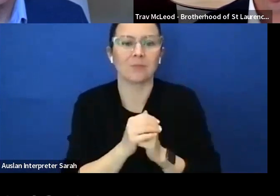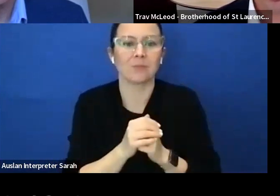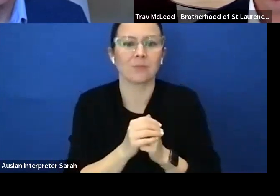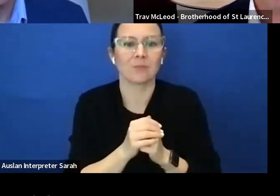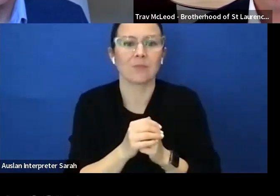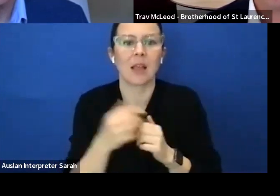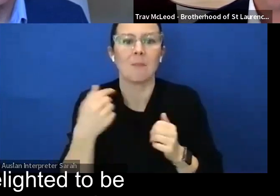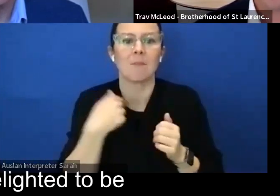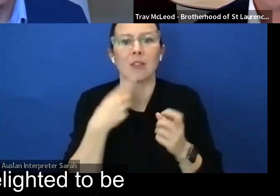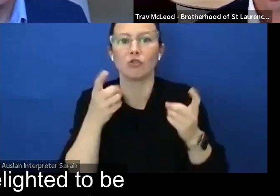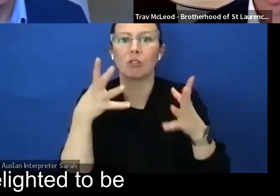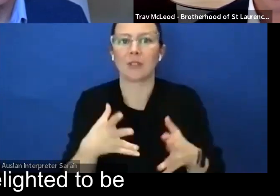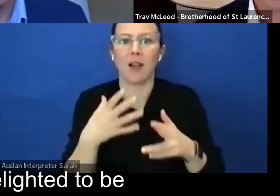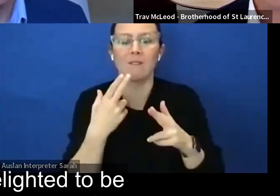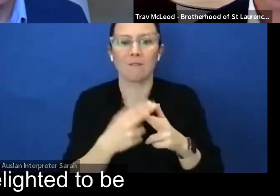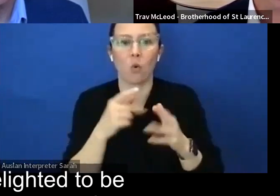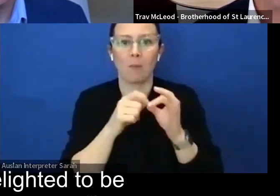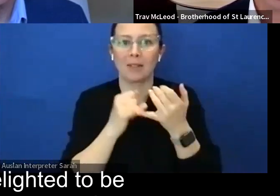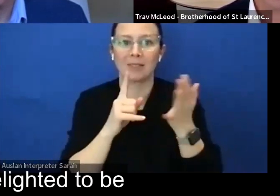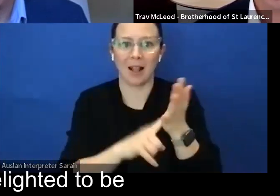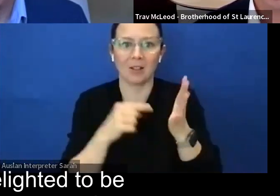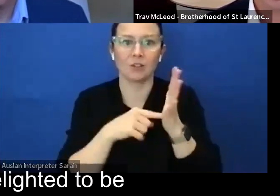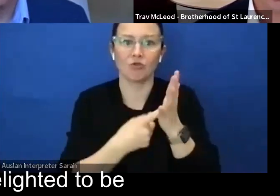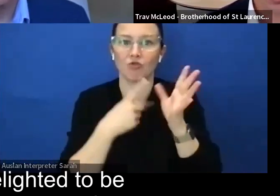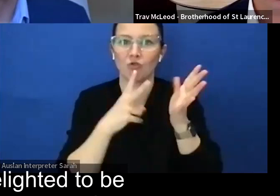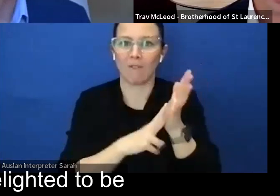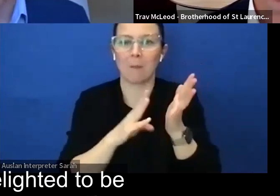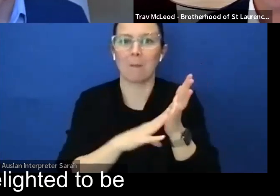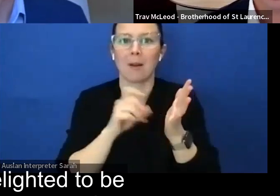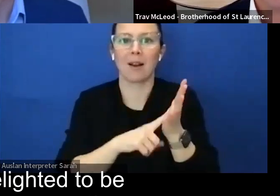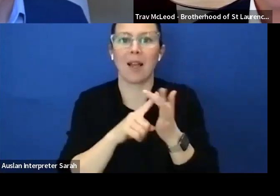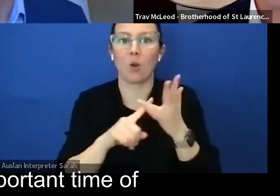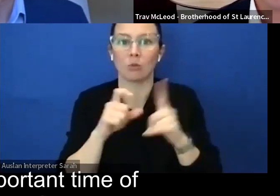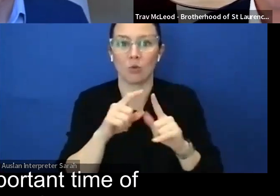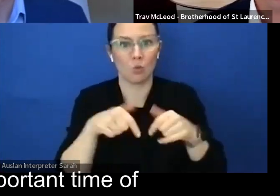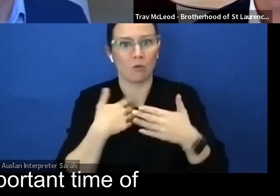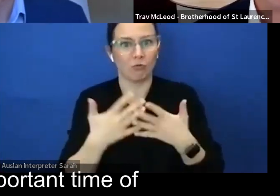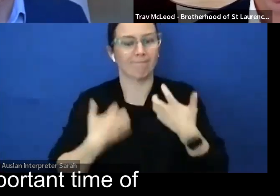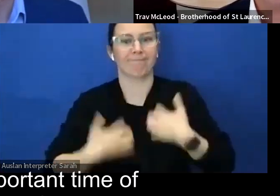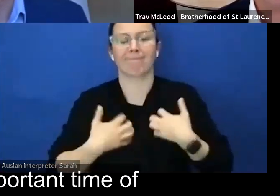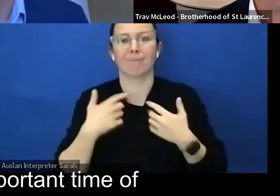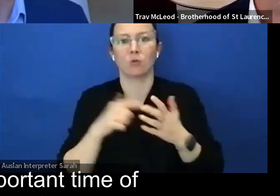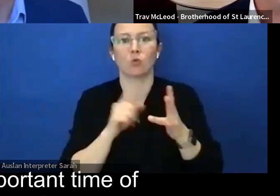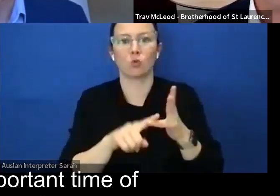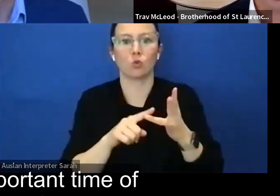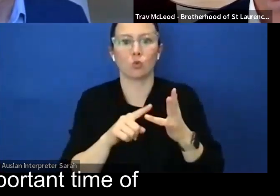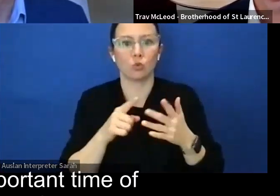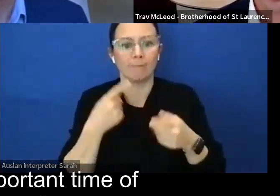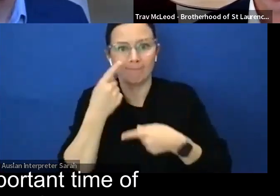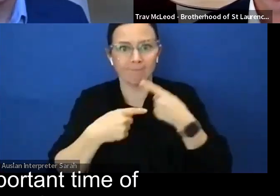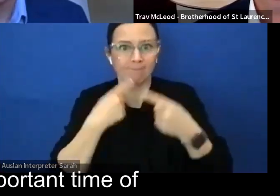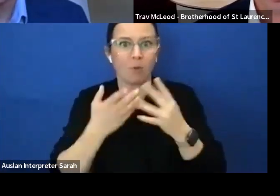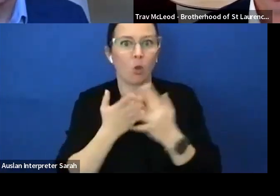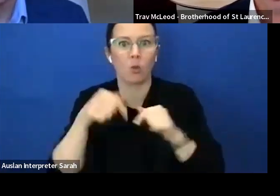of St Laurence, and we're delighted to be hosting this conversation at such an important time of reform in the